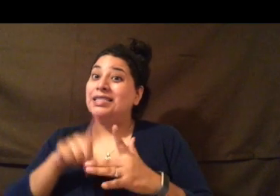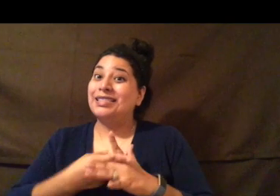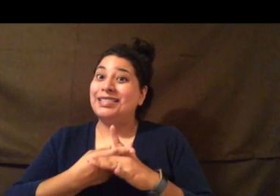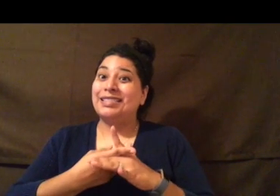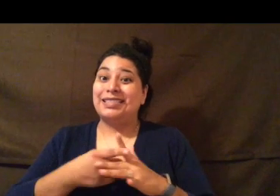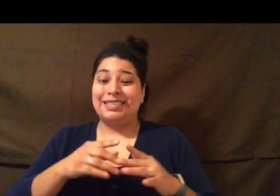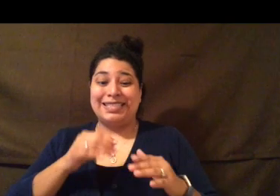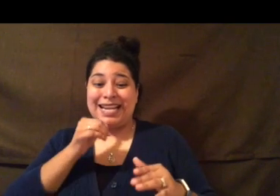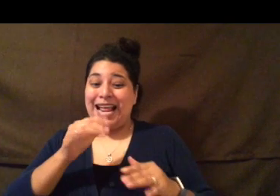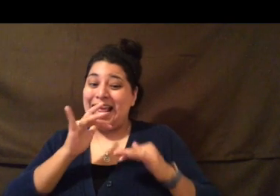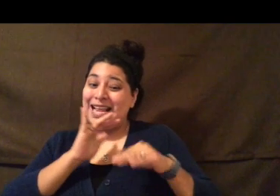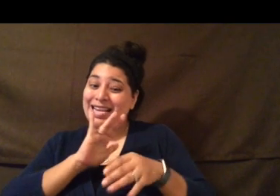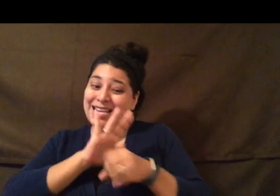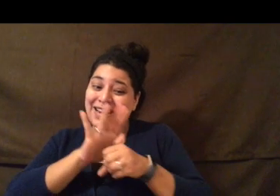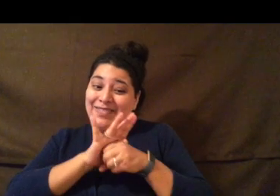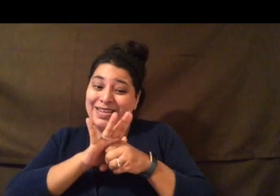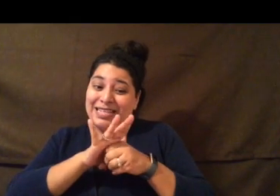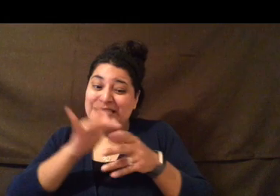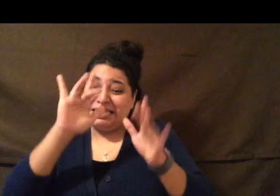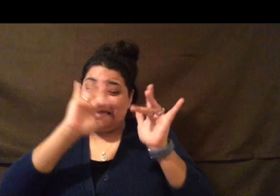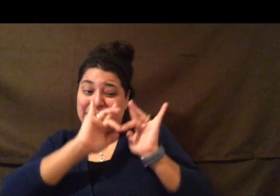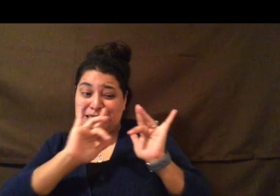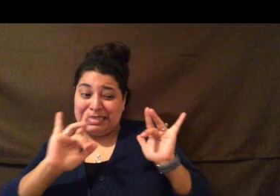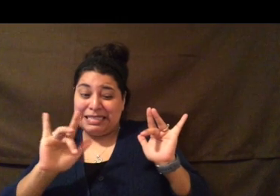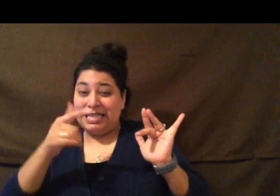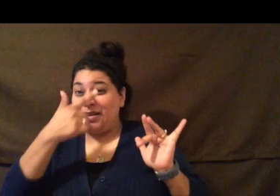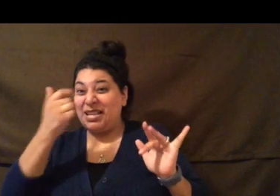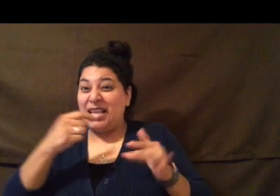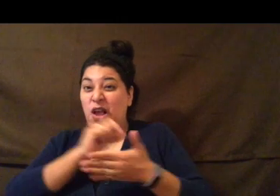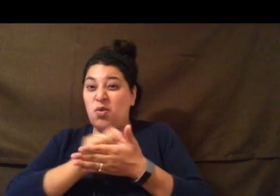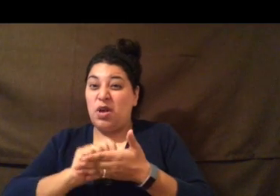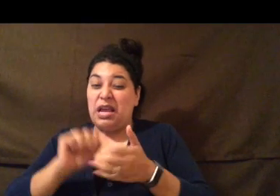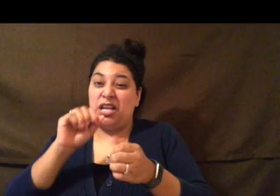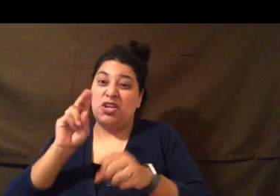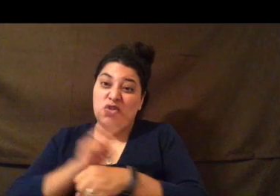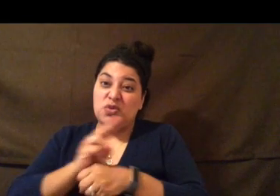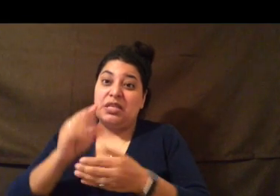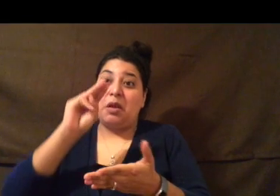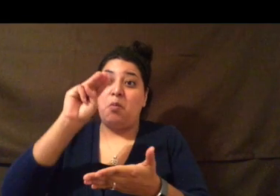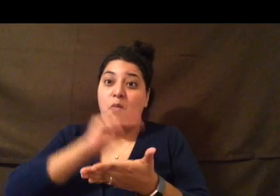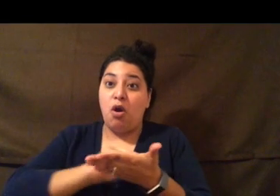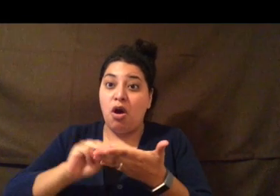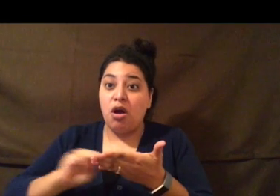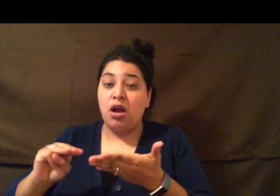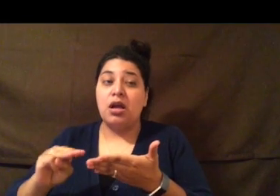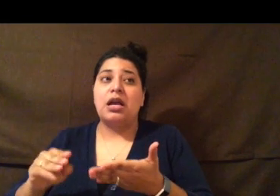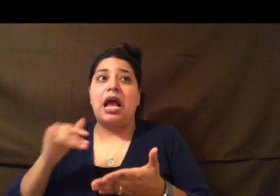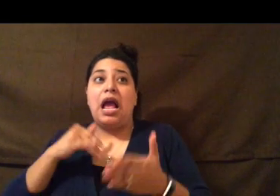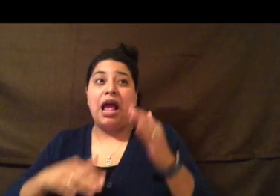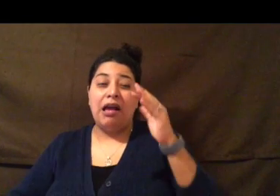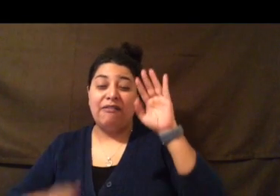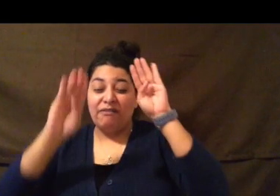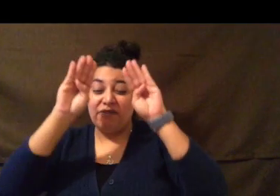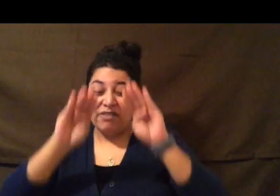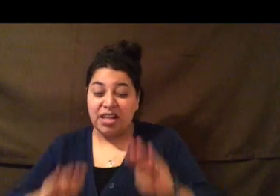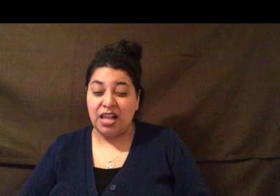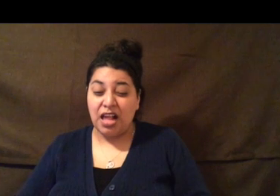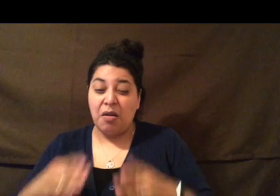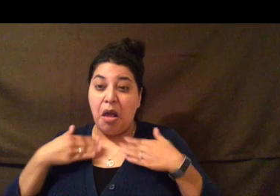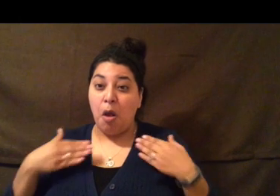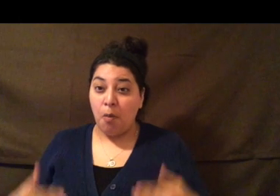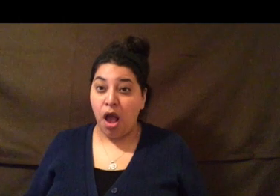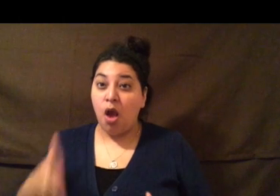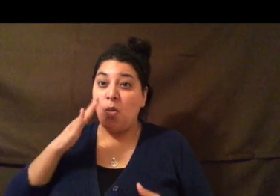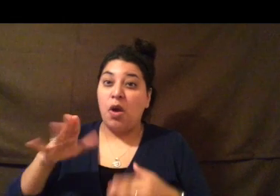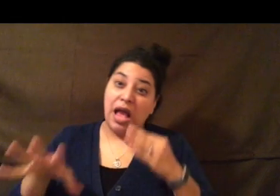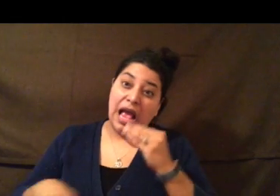And I'm starting to run out of room, so I'm going to start wrapping up my letter because I was writing in marker. I am definitely filling up my body, so I'm